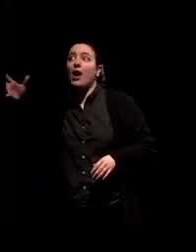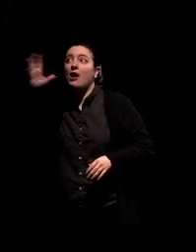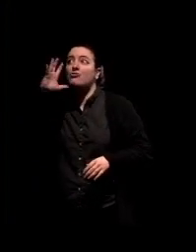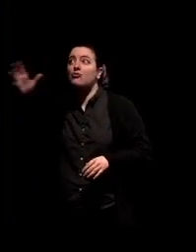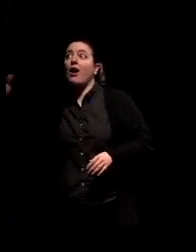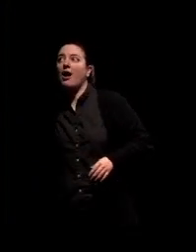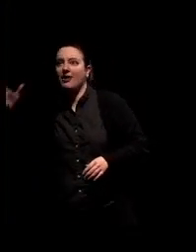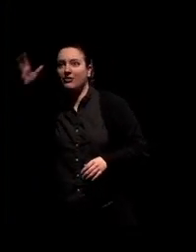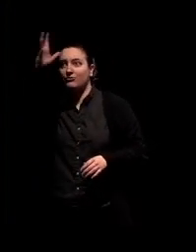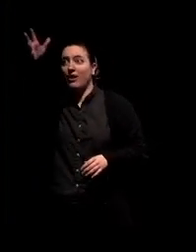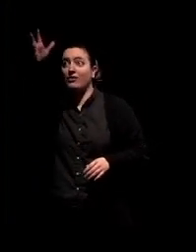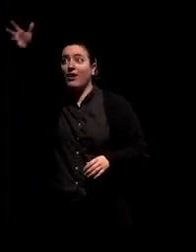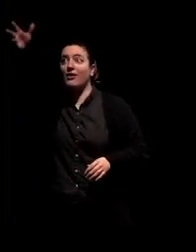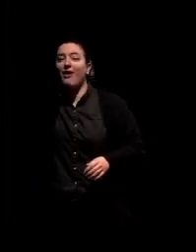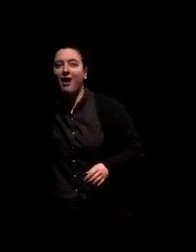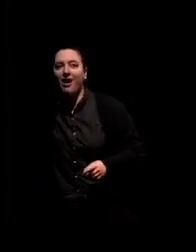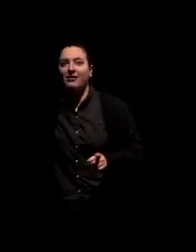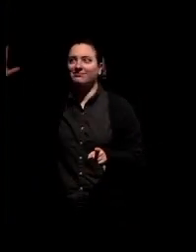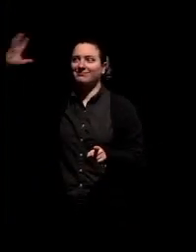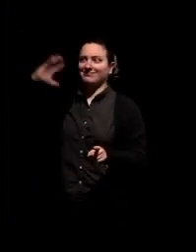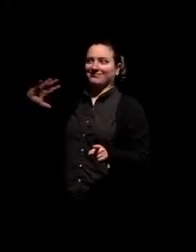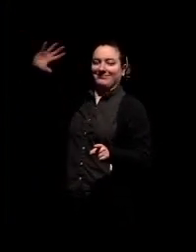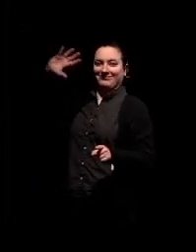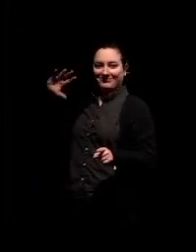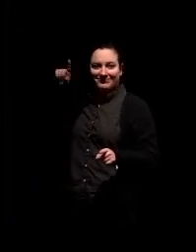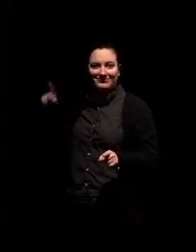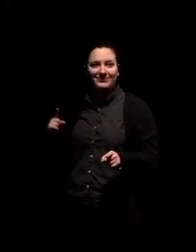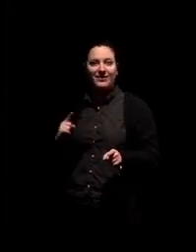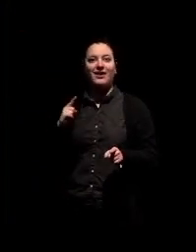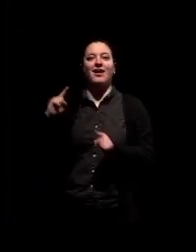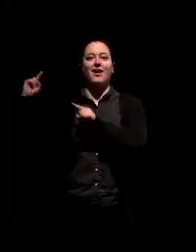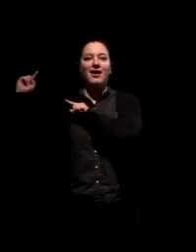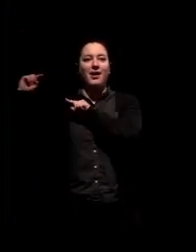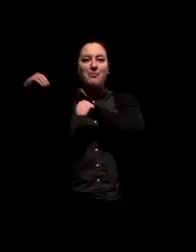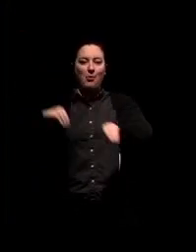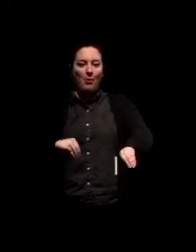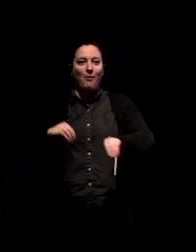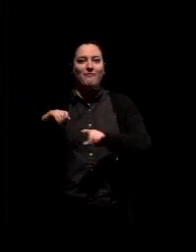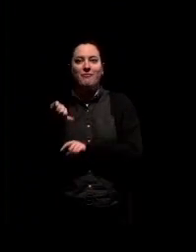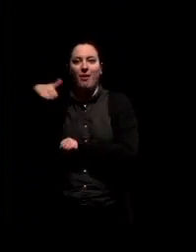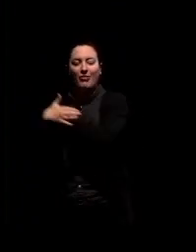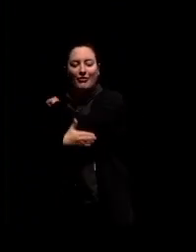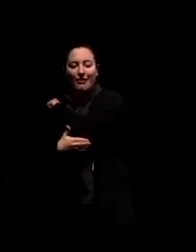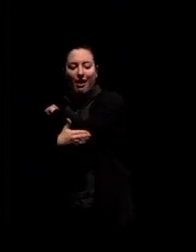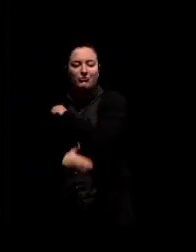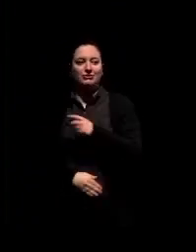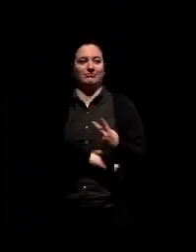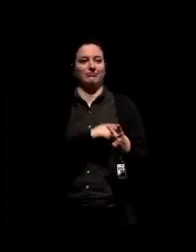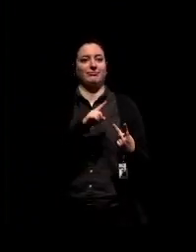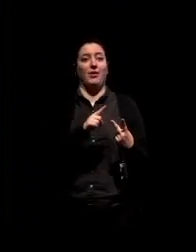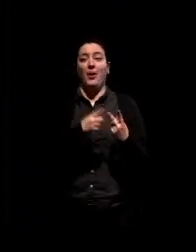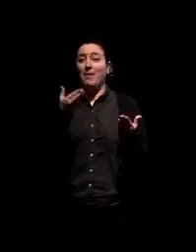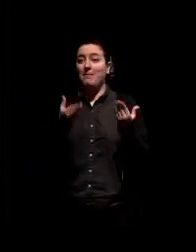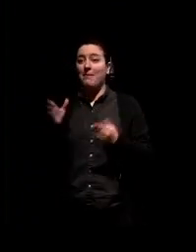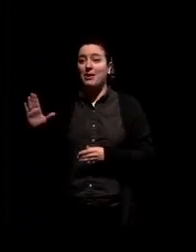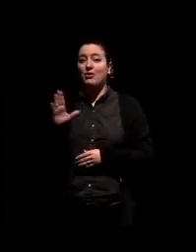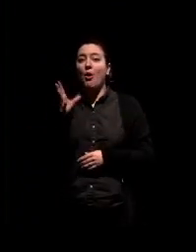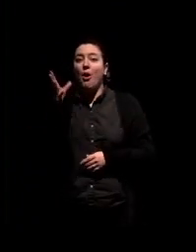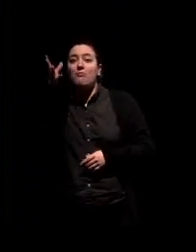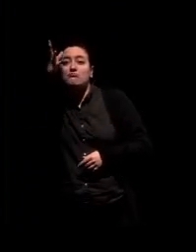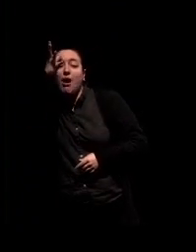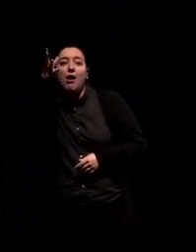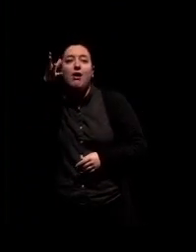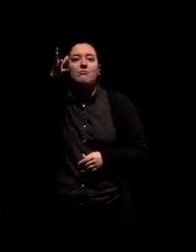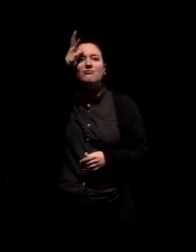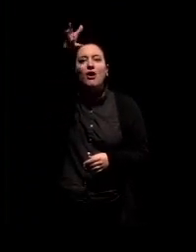the first-generation student of a truck driver. And those are issues that we can all identify with and make connections with each